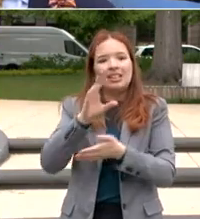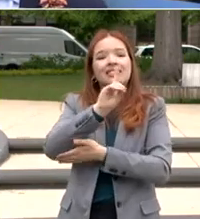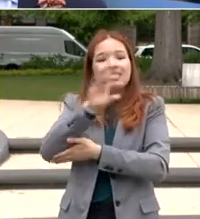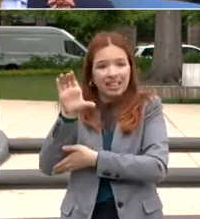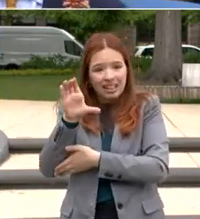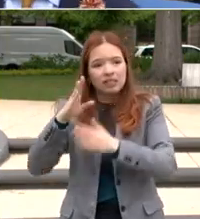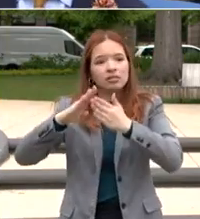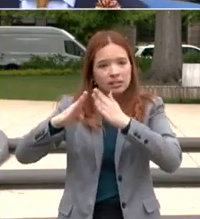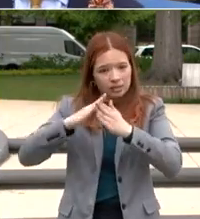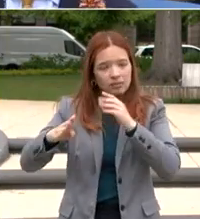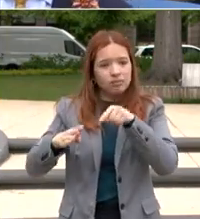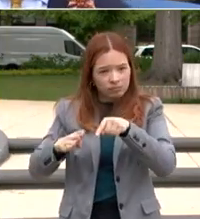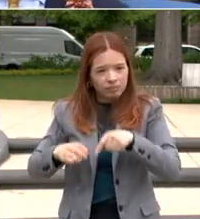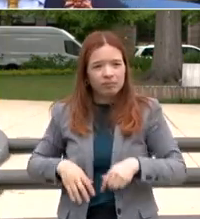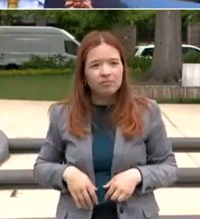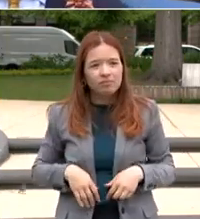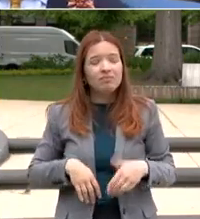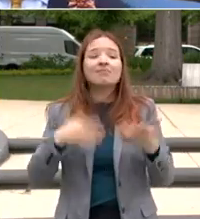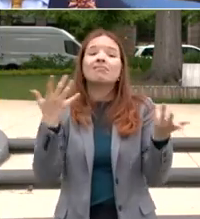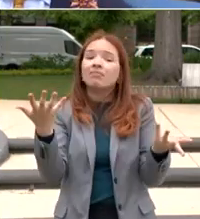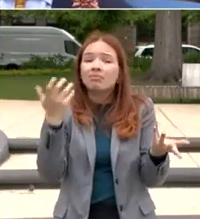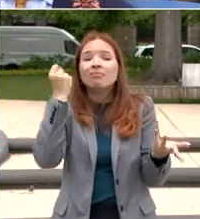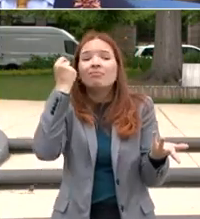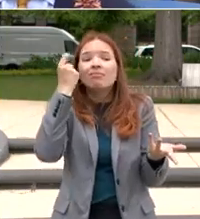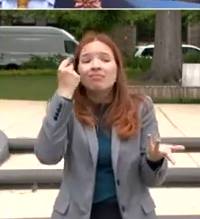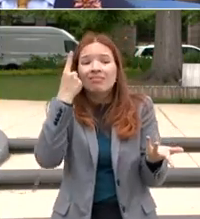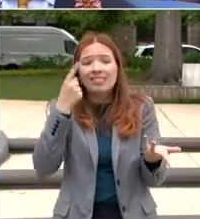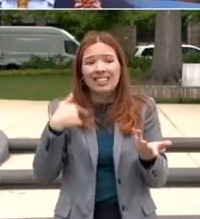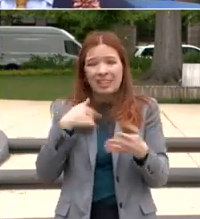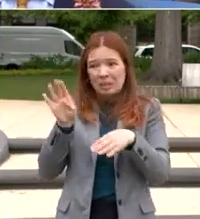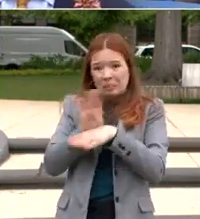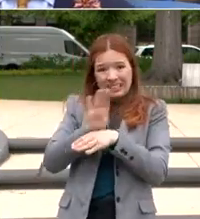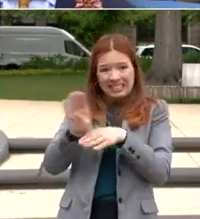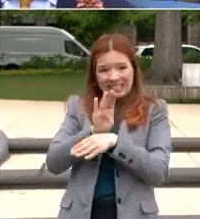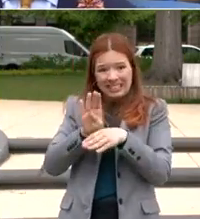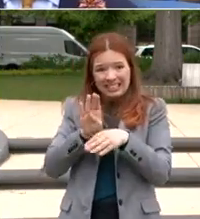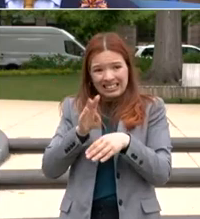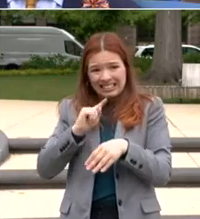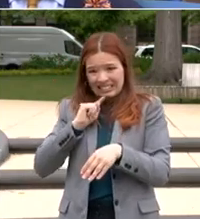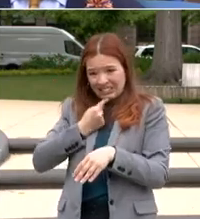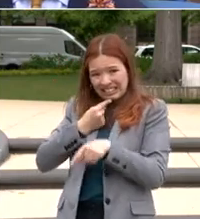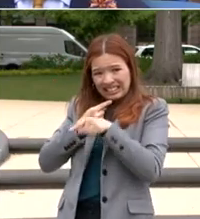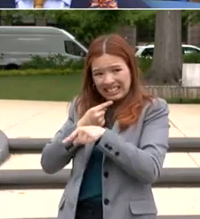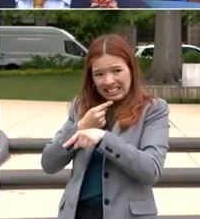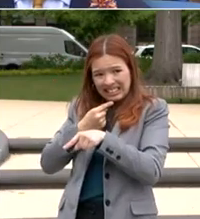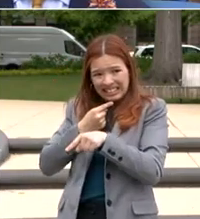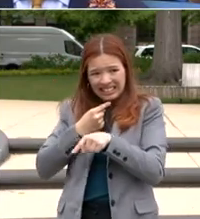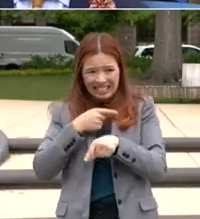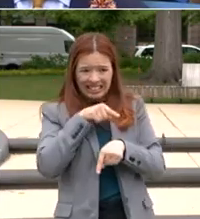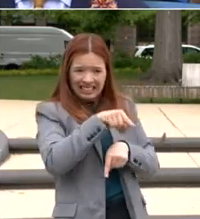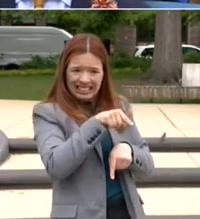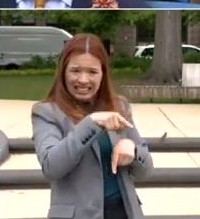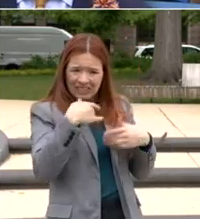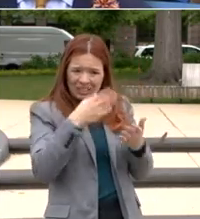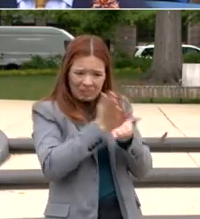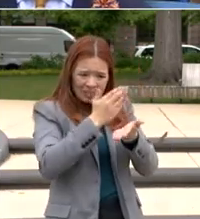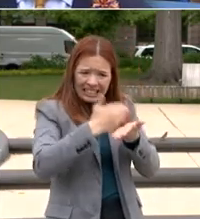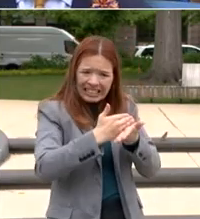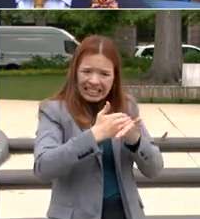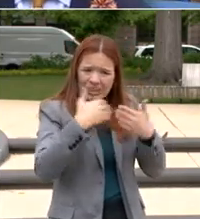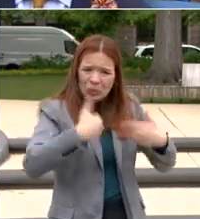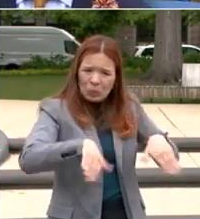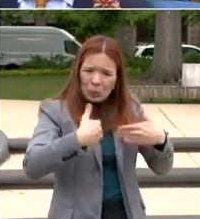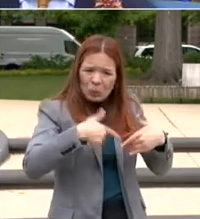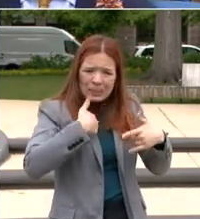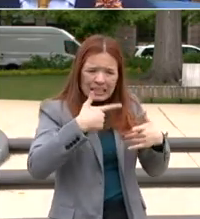will current residents and businesses suffer, but we will also continue to face budget cycles with more hard choices in years to